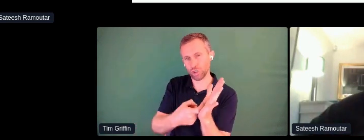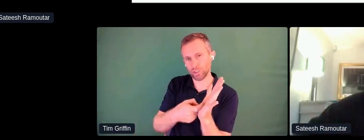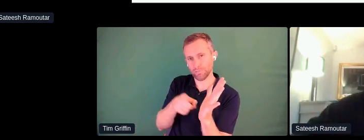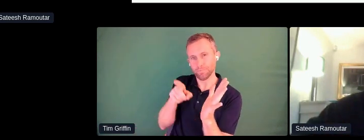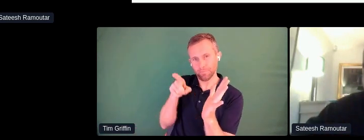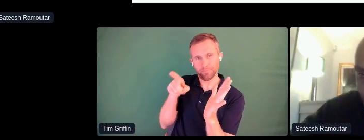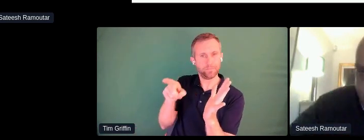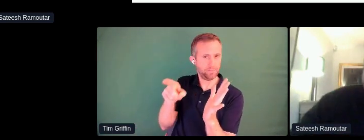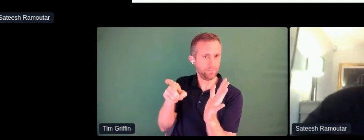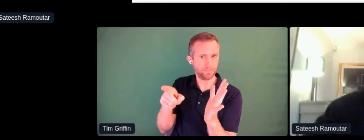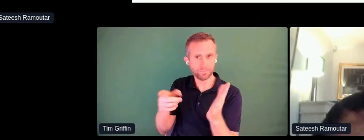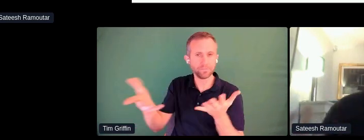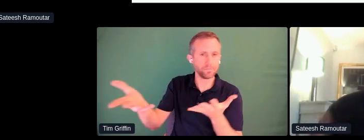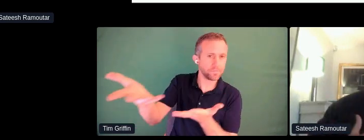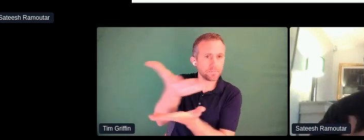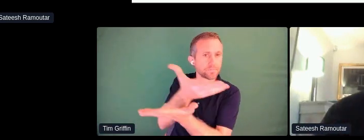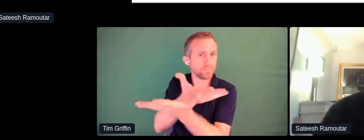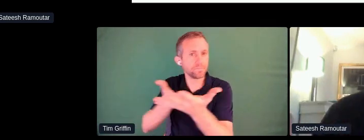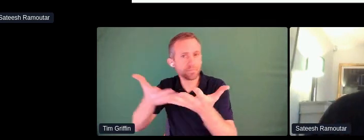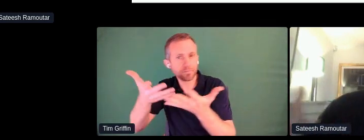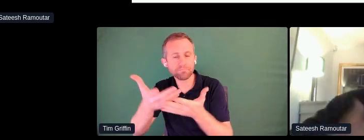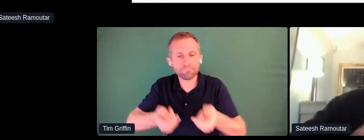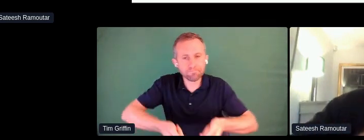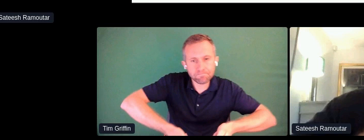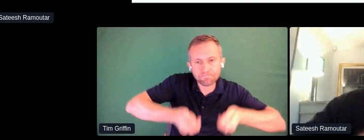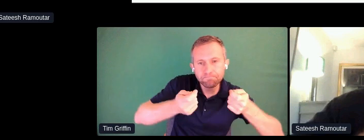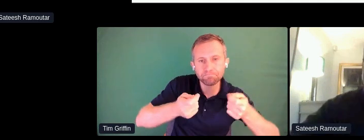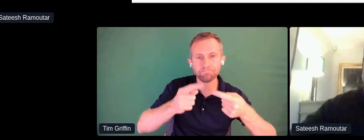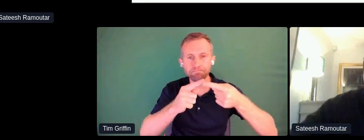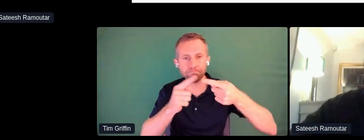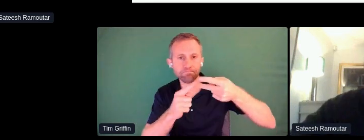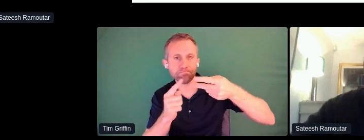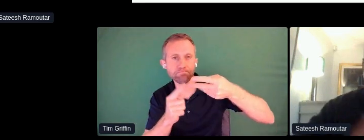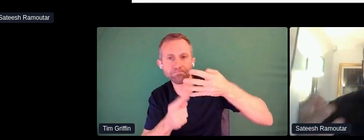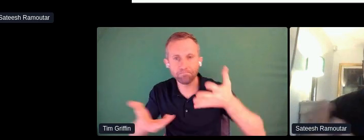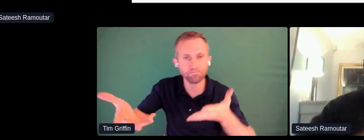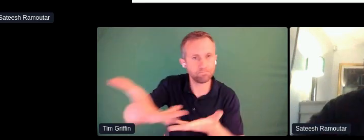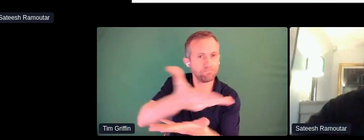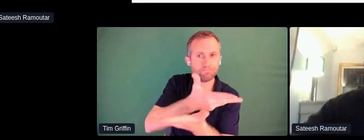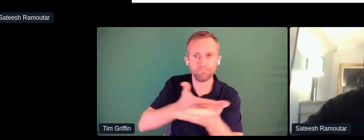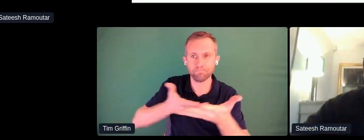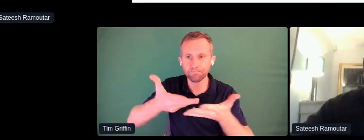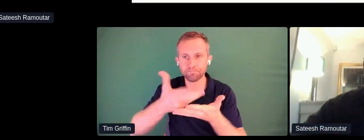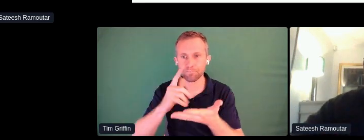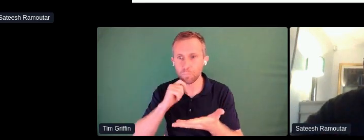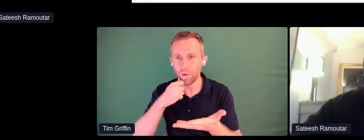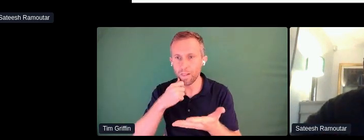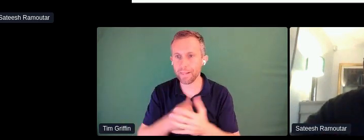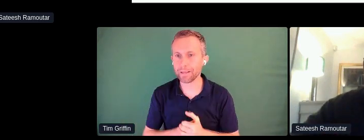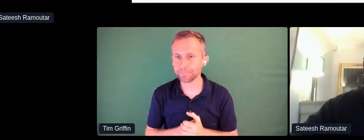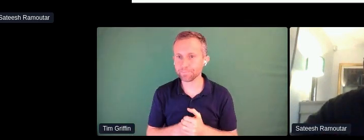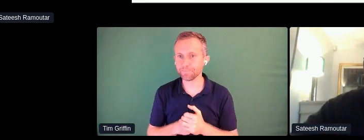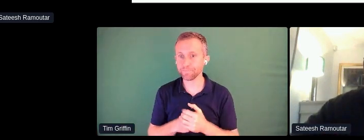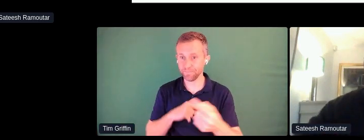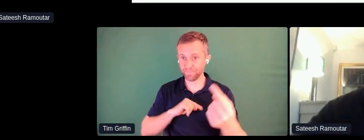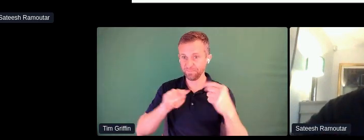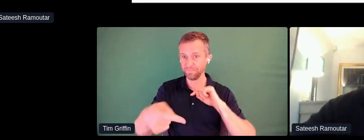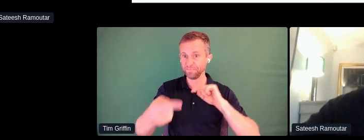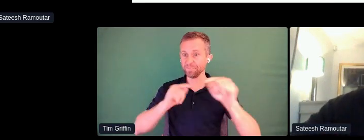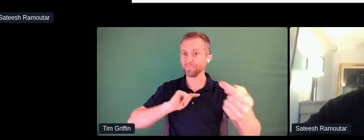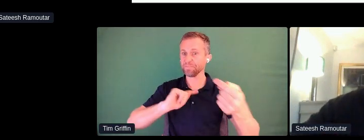got some discussion points and a chance really to dive in things together and have an interactive session. So I hope that's